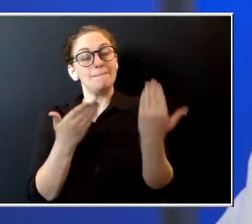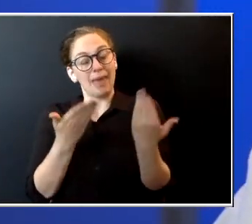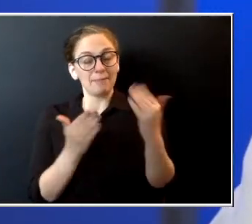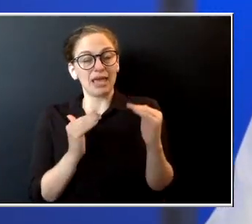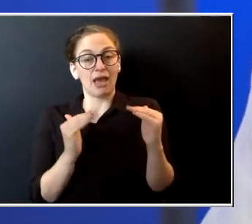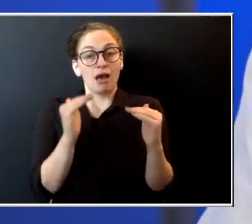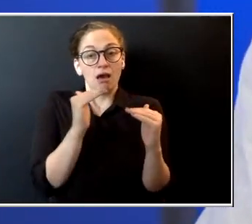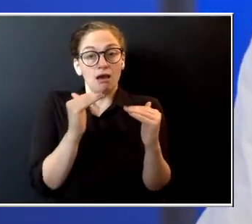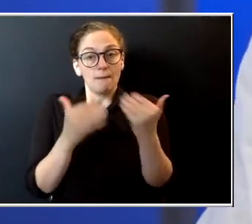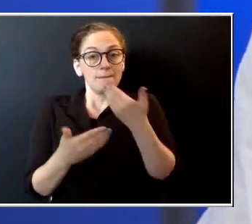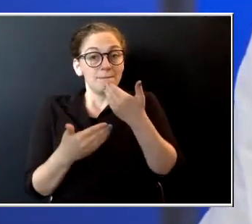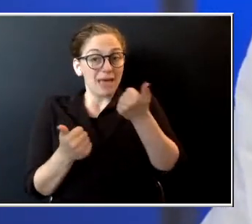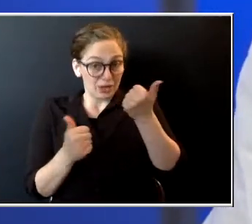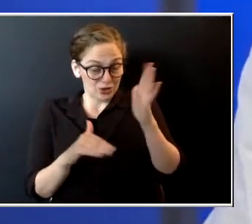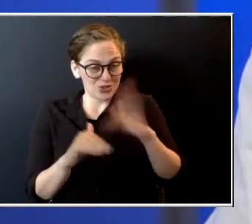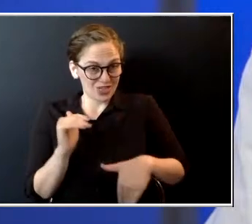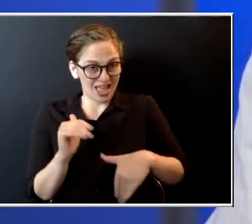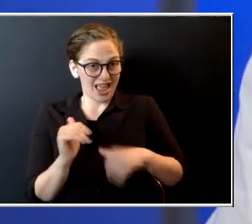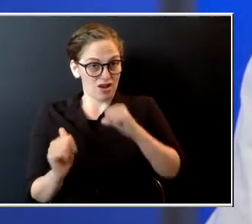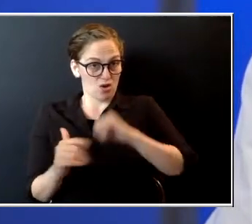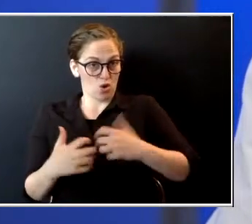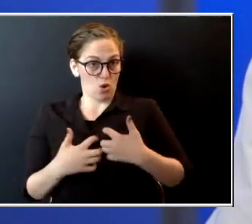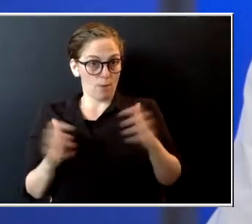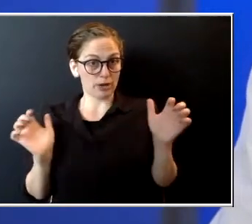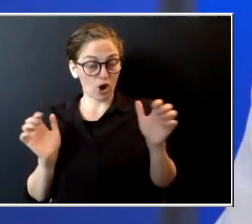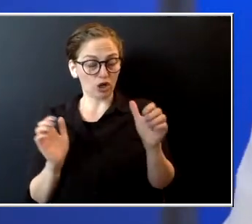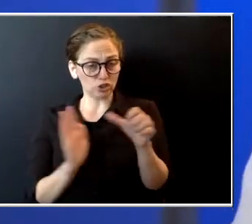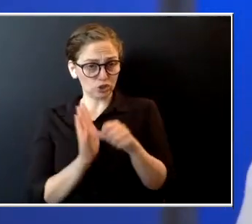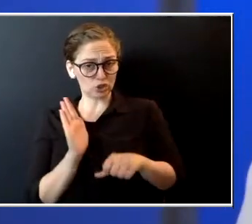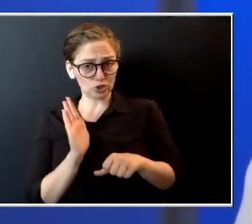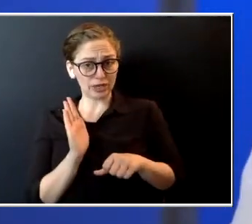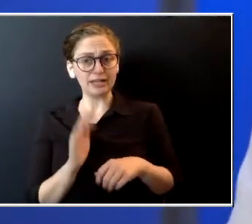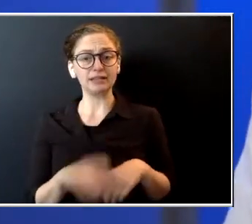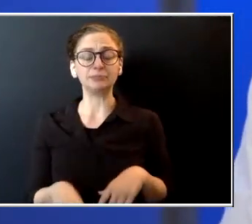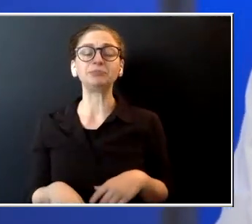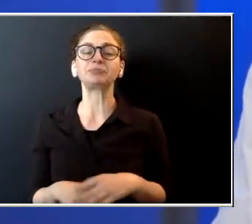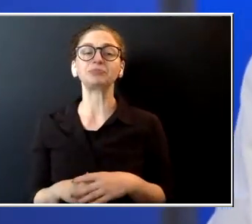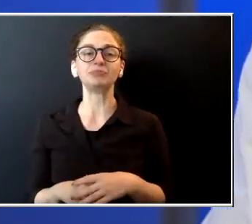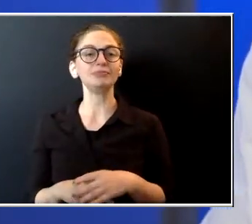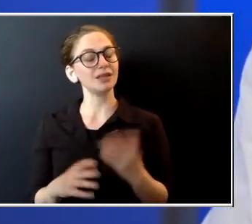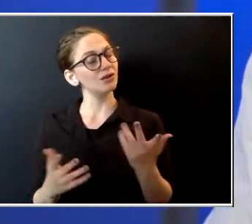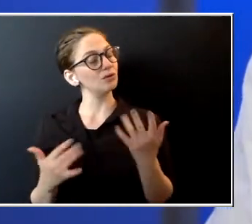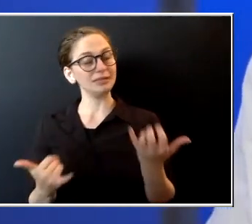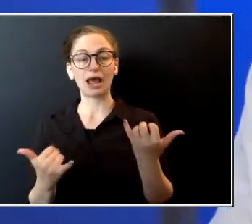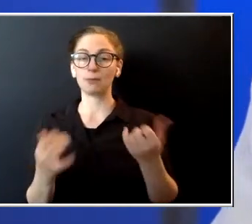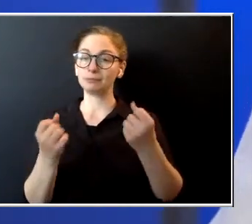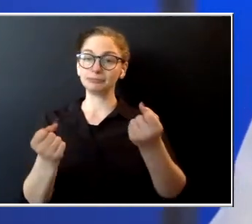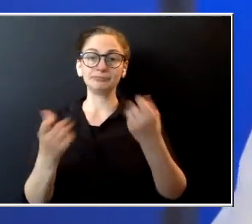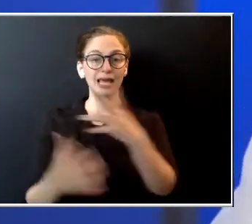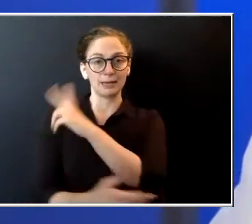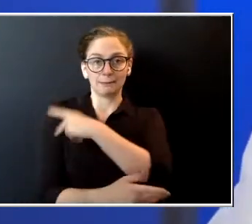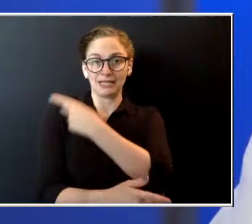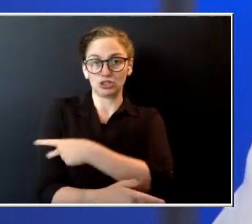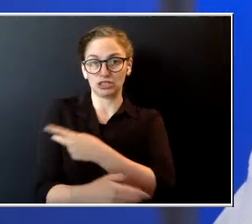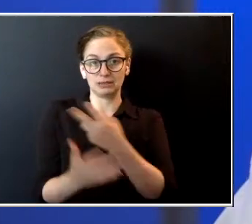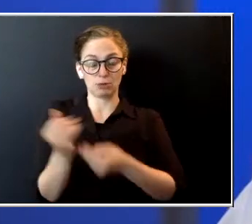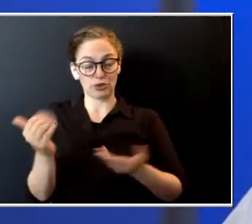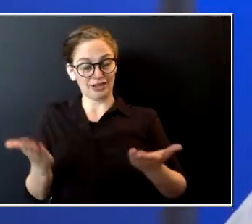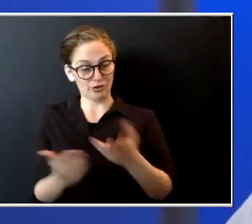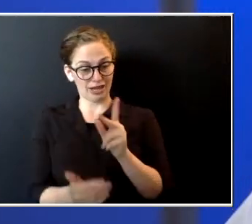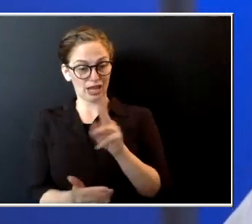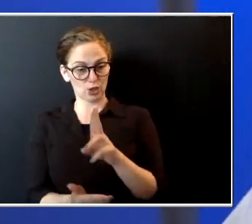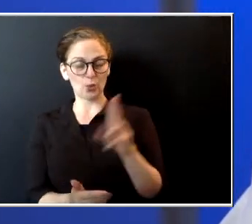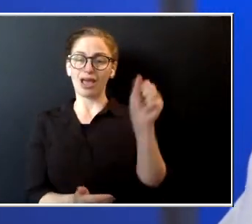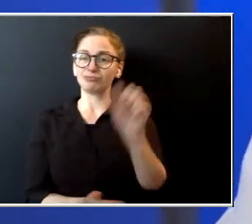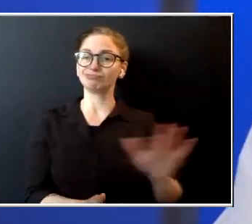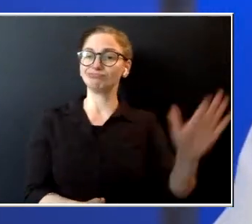a default treatment for many patients at KU and around the country. 80% of aortic valves, at least